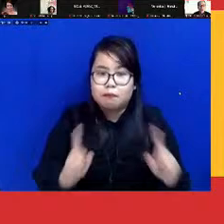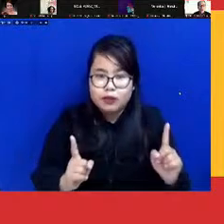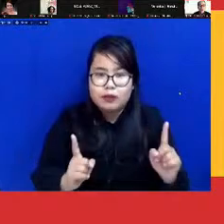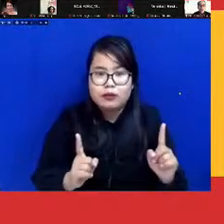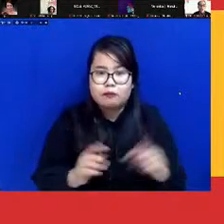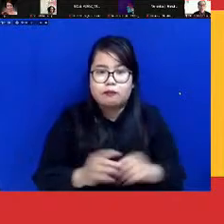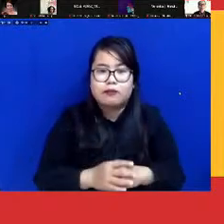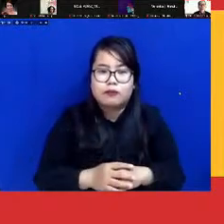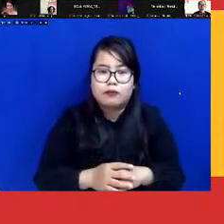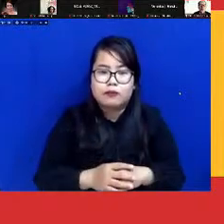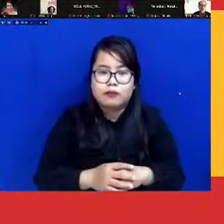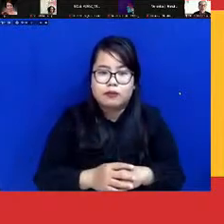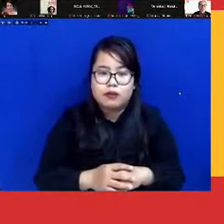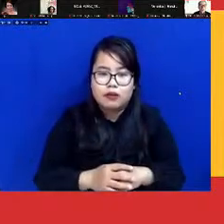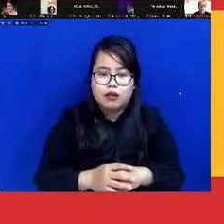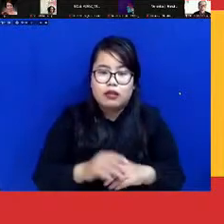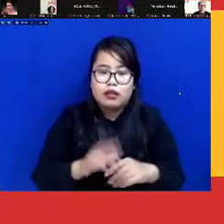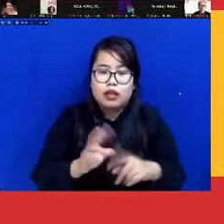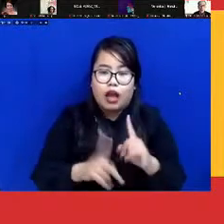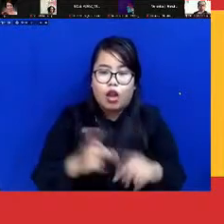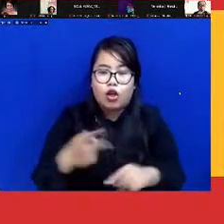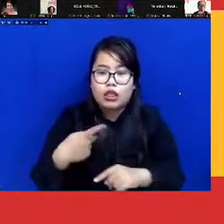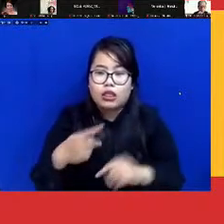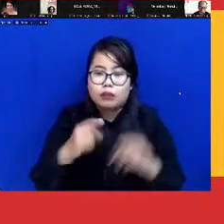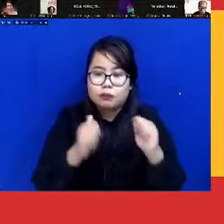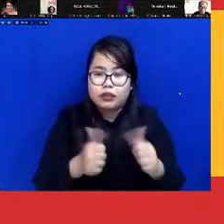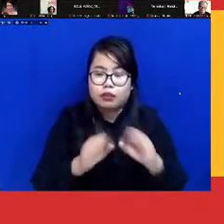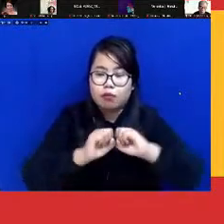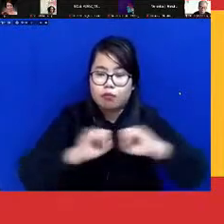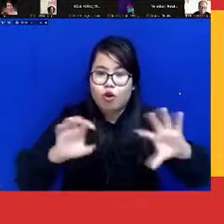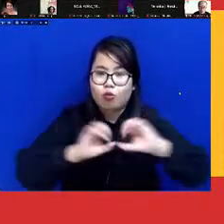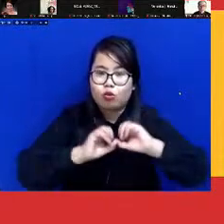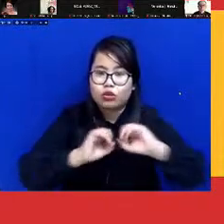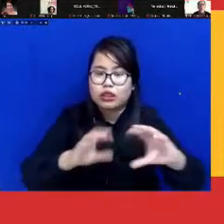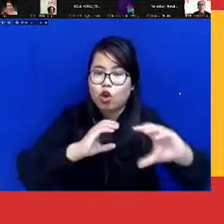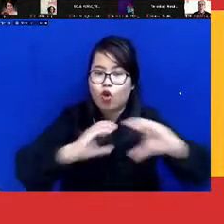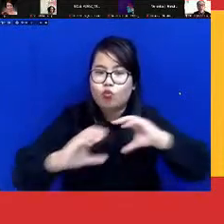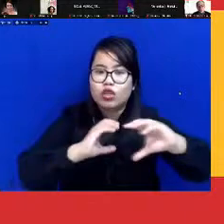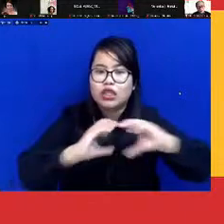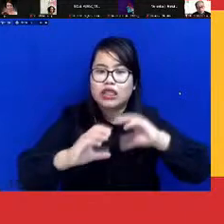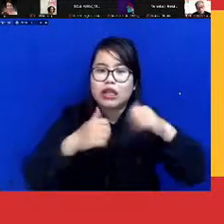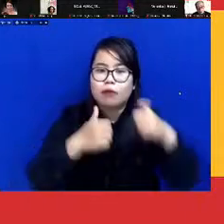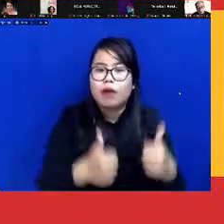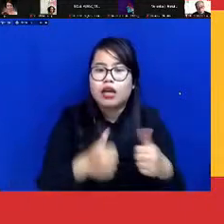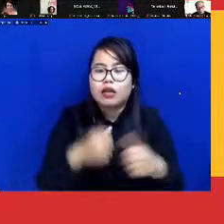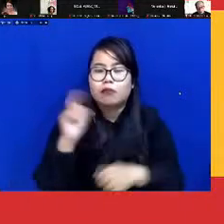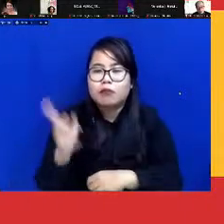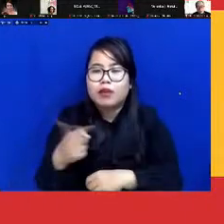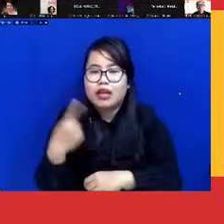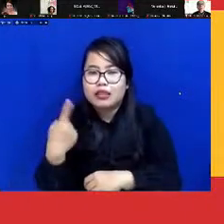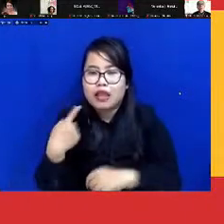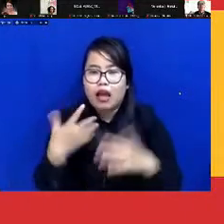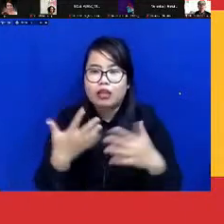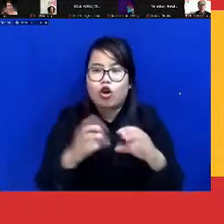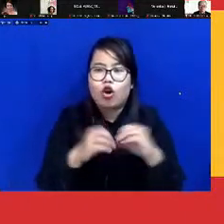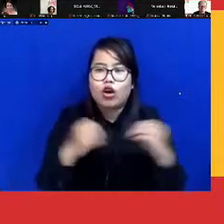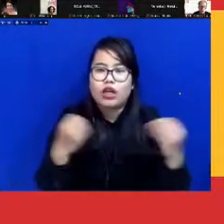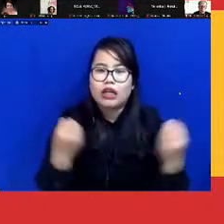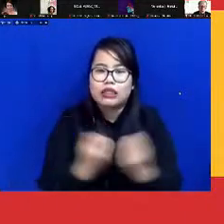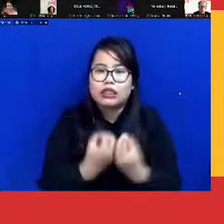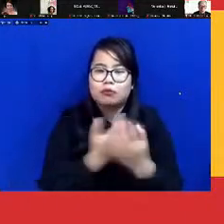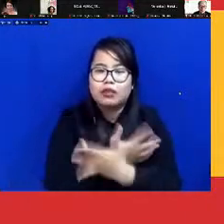promote better communication between local governments and then civil societies,